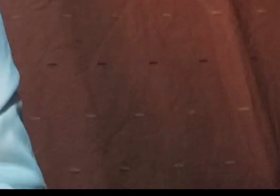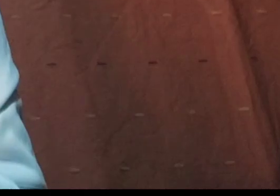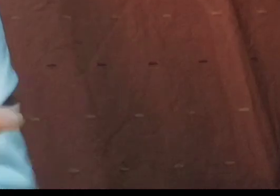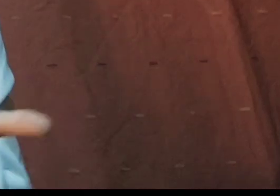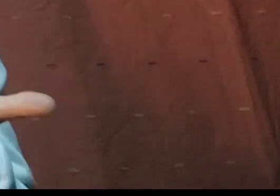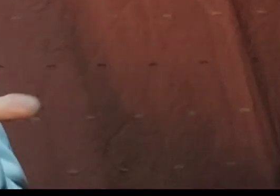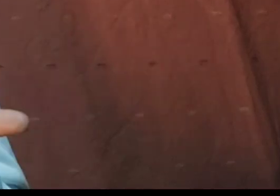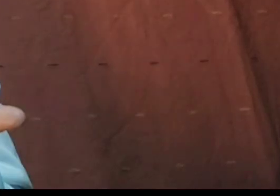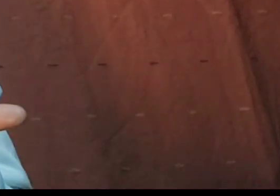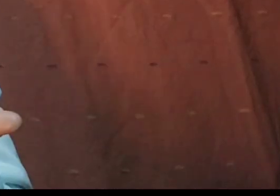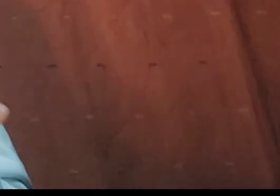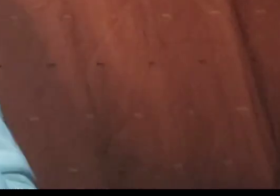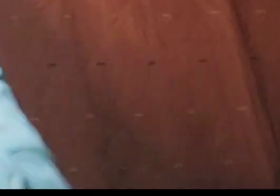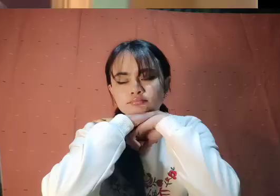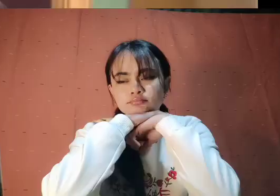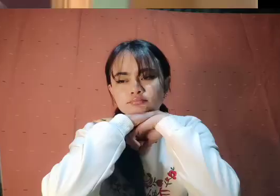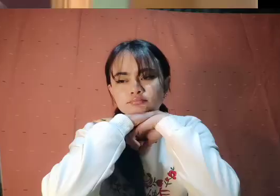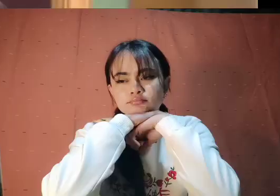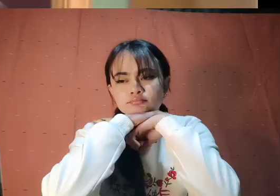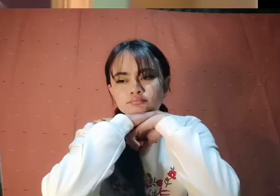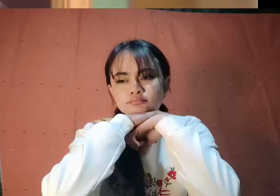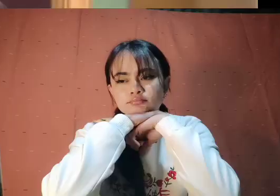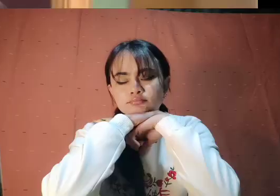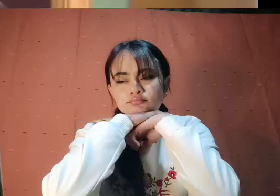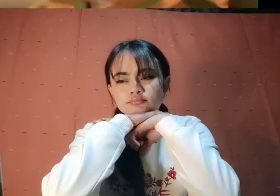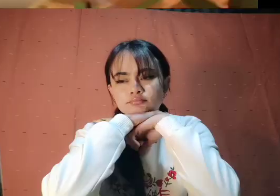nagari. Let's get into my video.